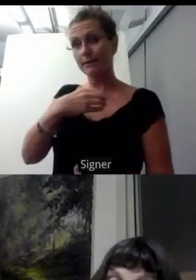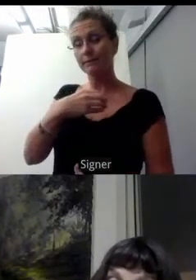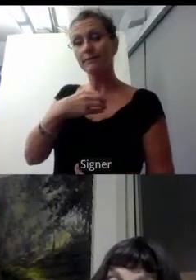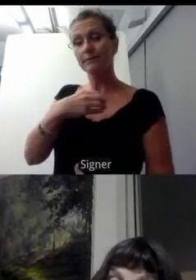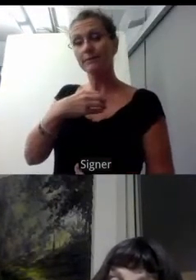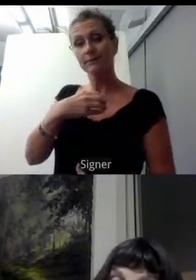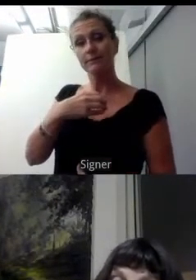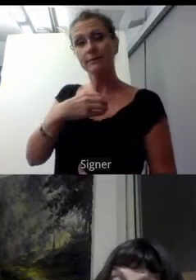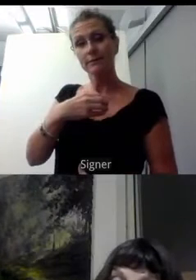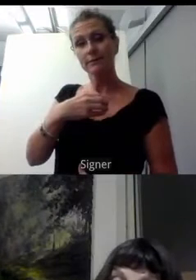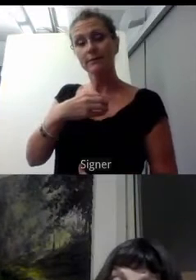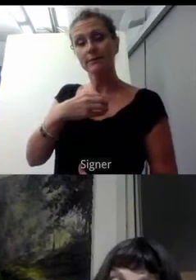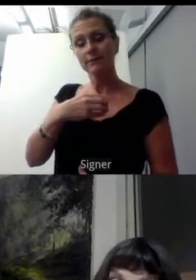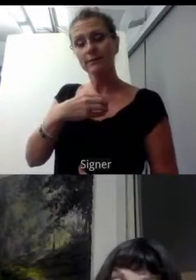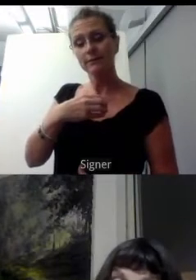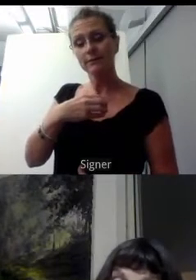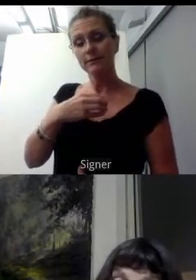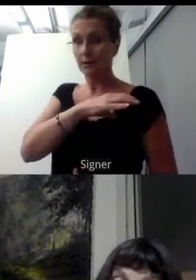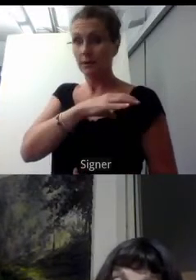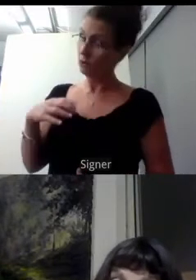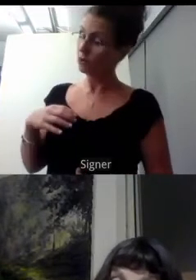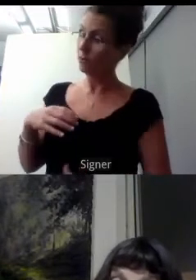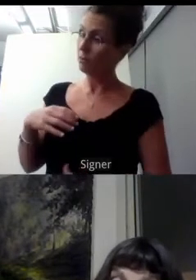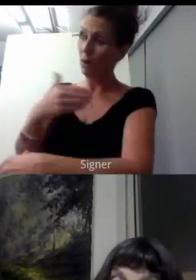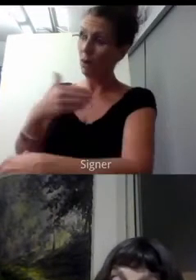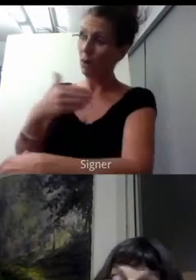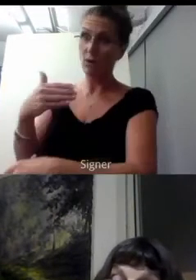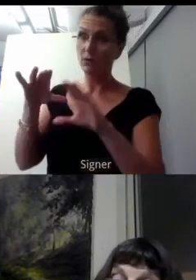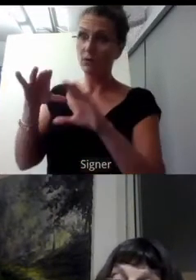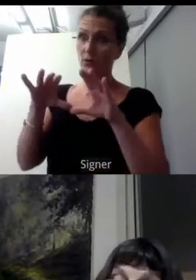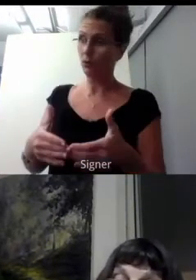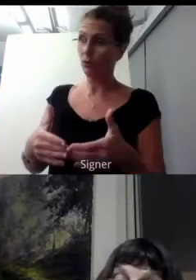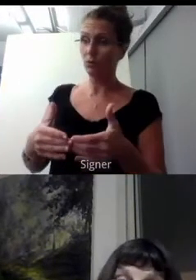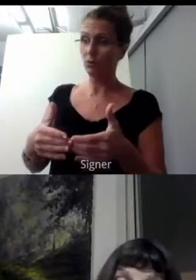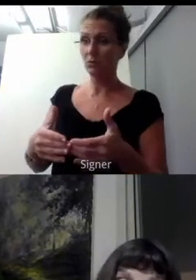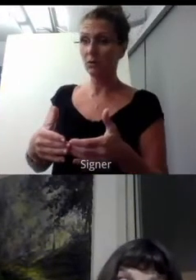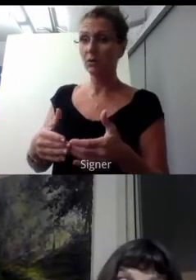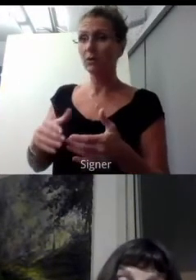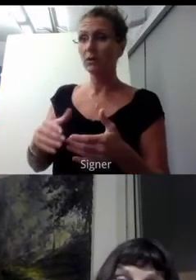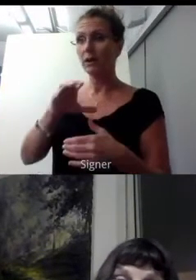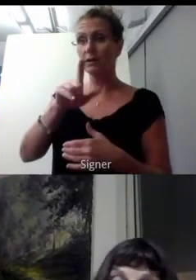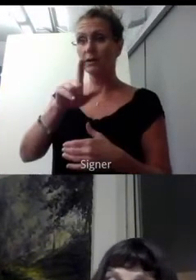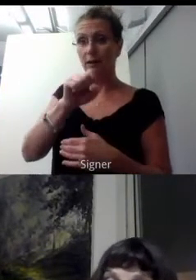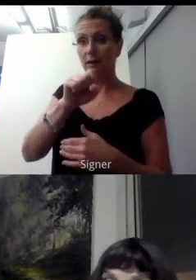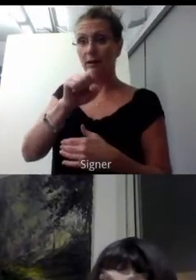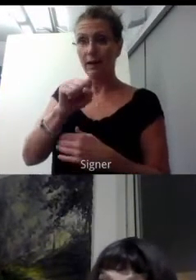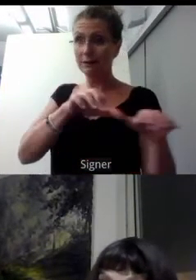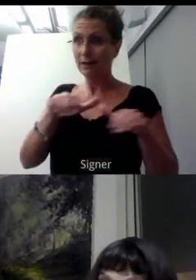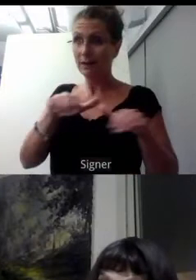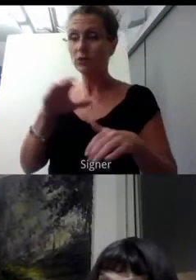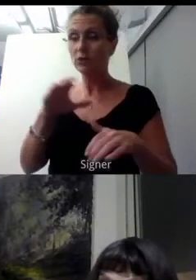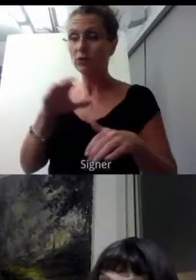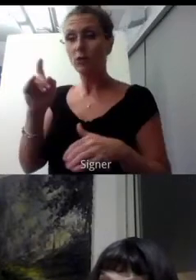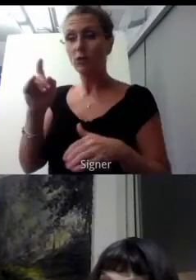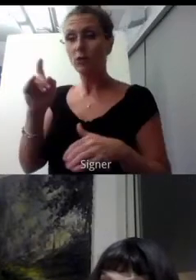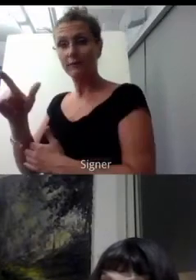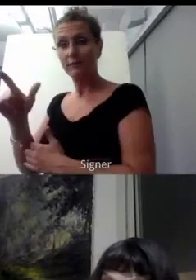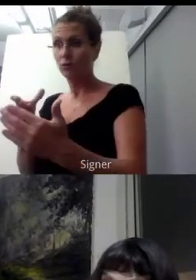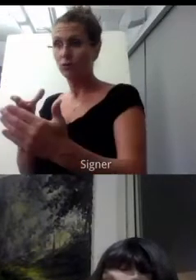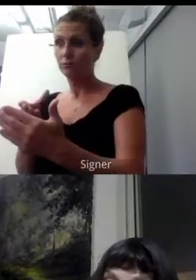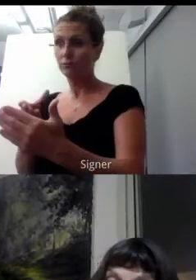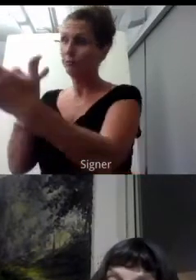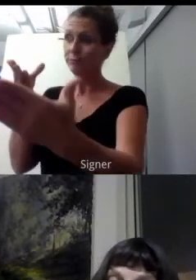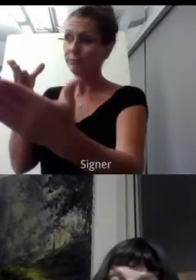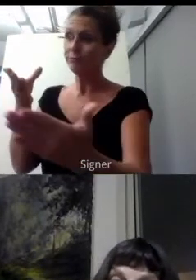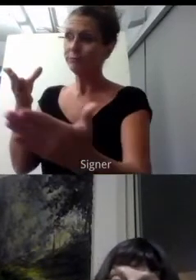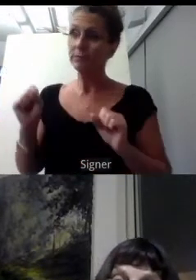civil suit, class action, or criminal indictment based on such a complaint. But we also